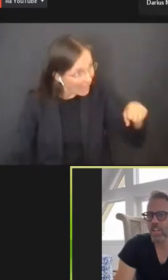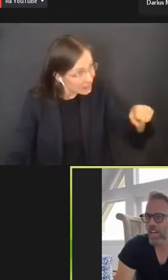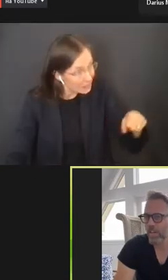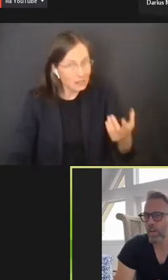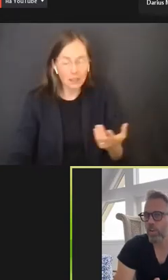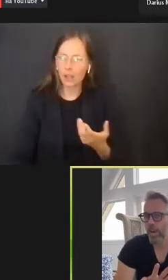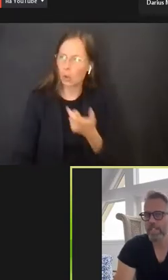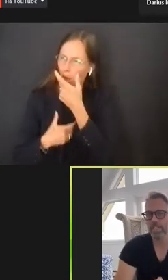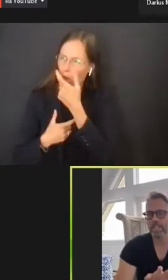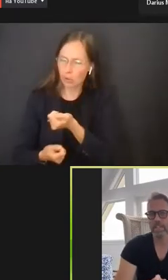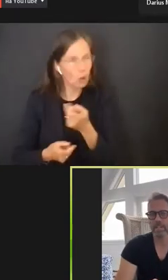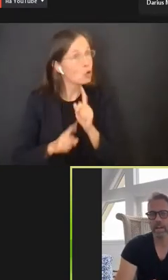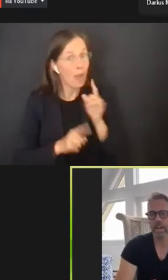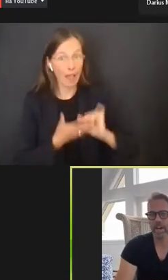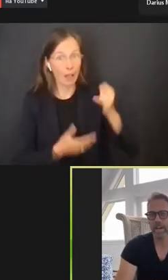that's kind of a crazy